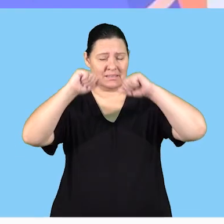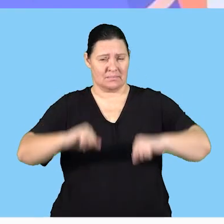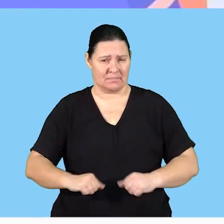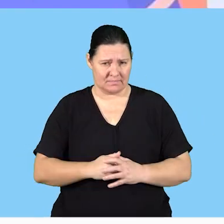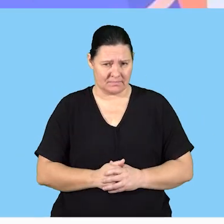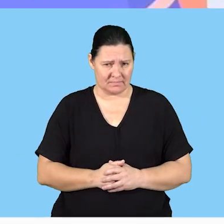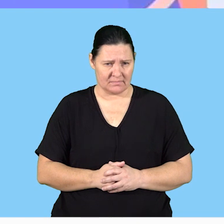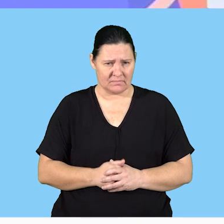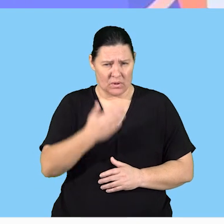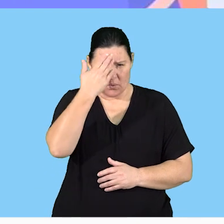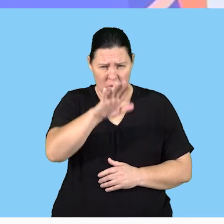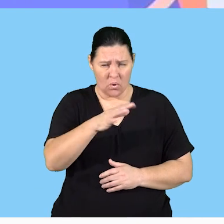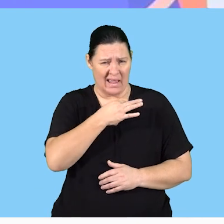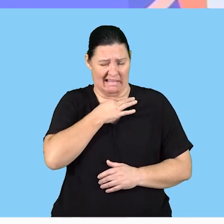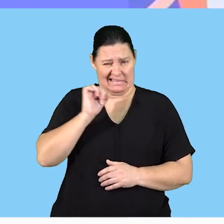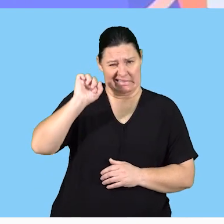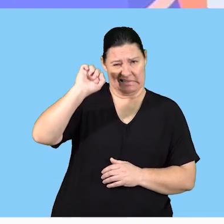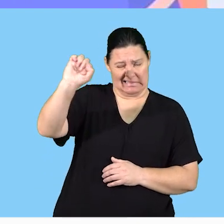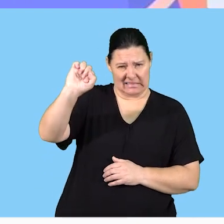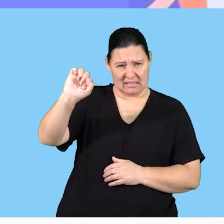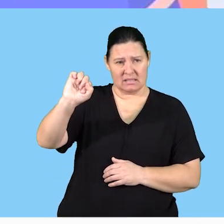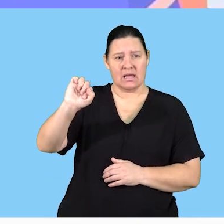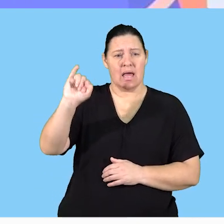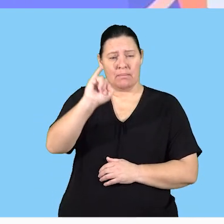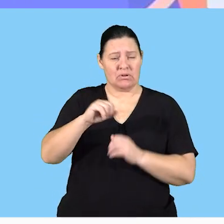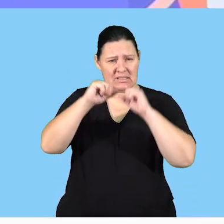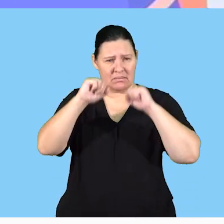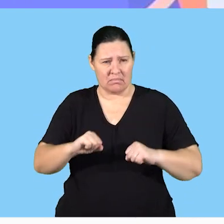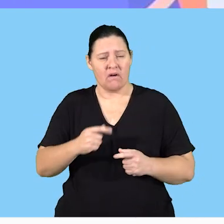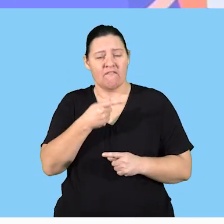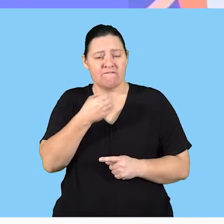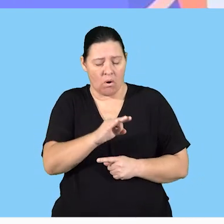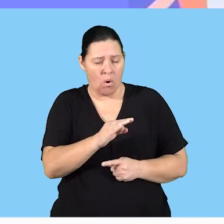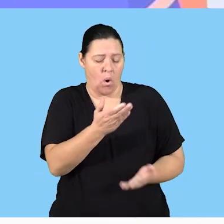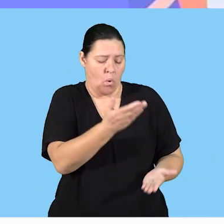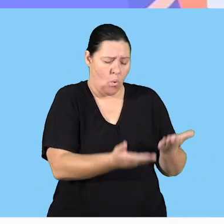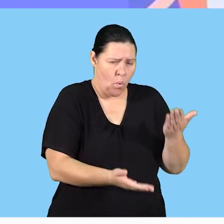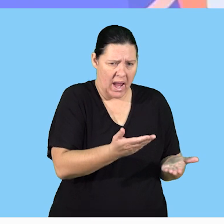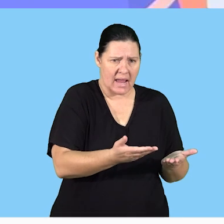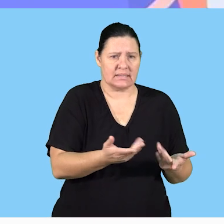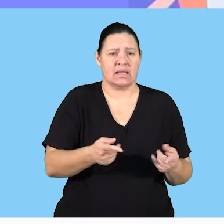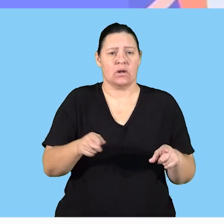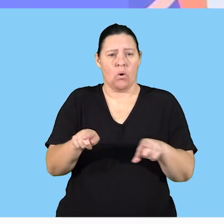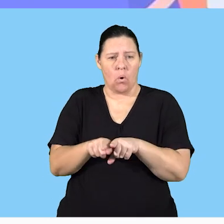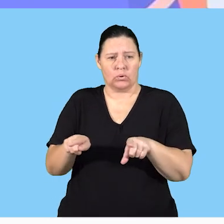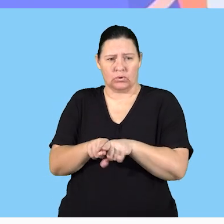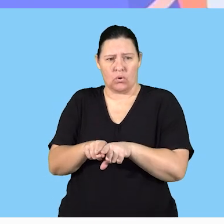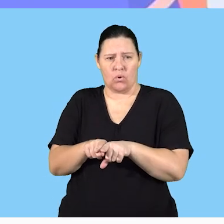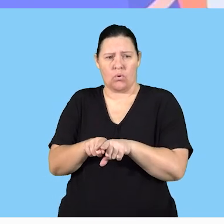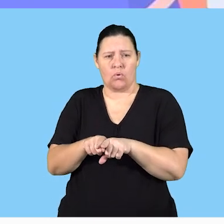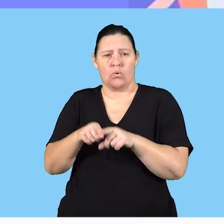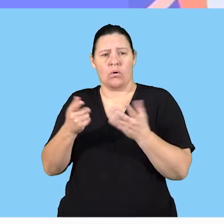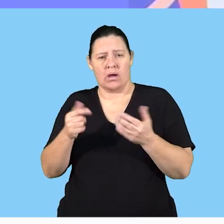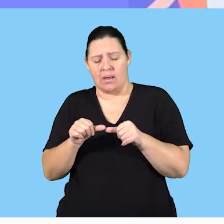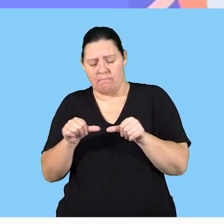Did you know that the British imperial system was the official weight and measure system used in Great Britain from 1824